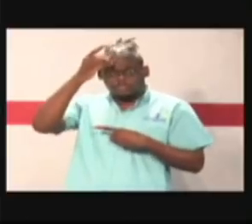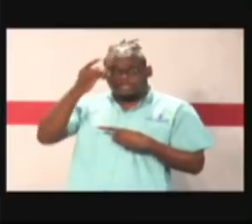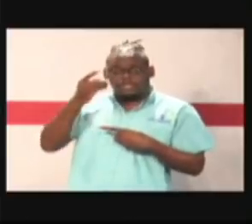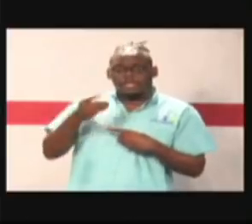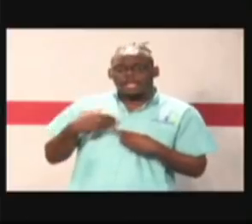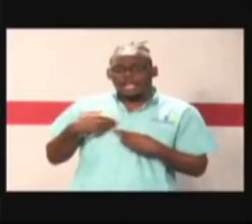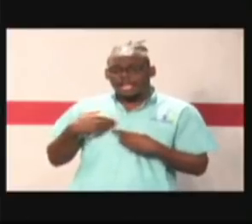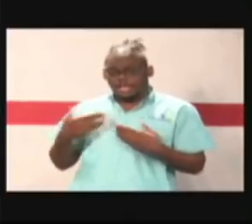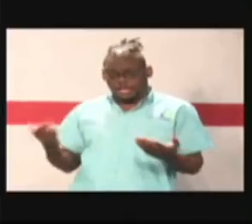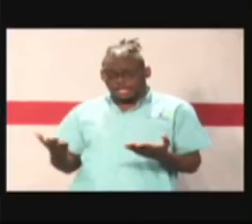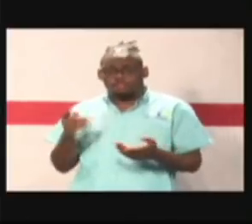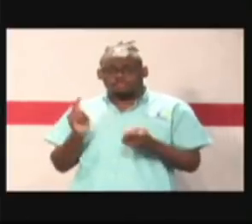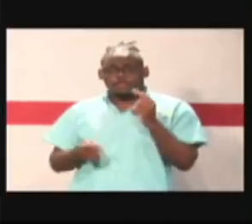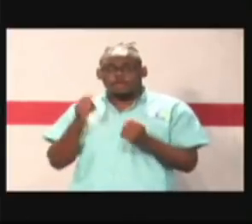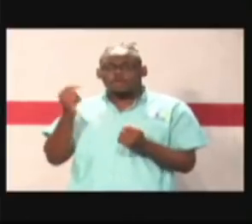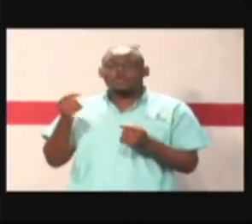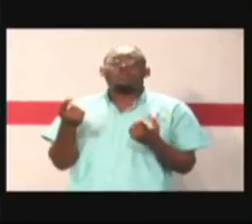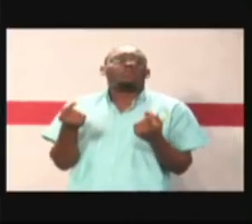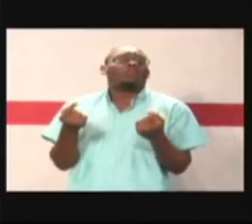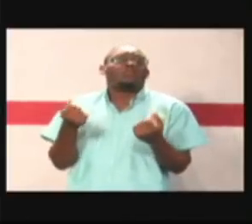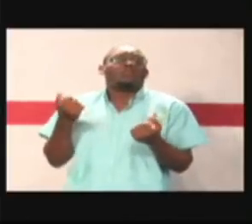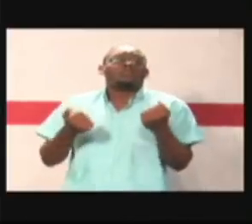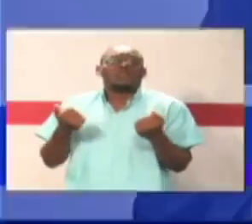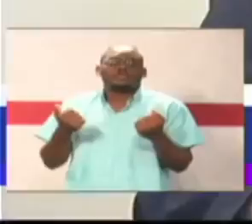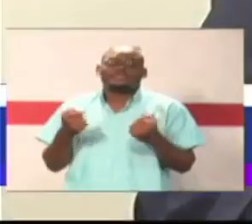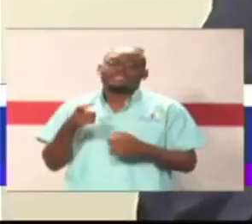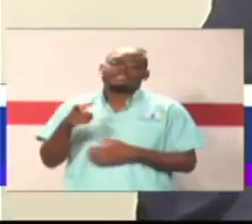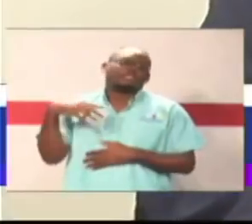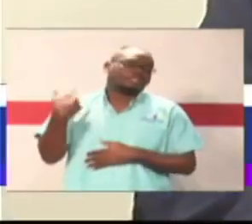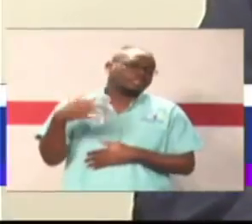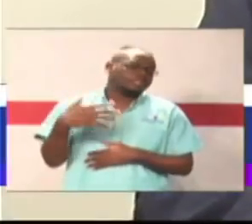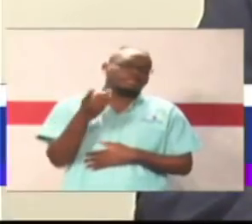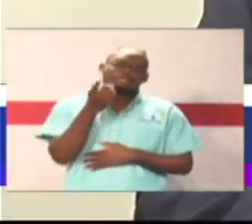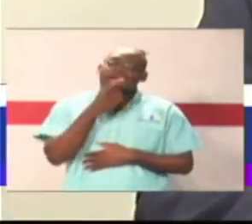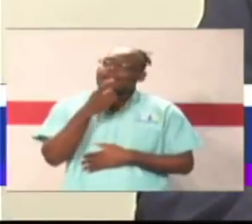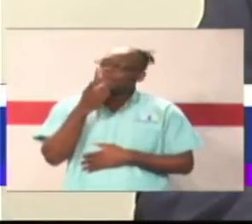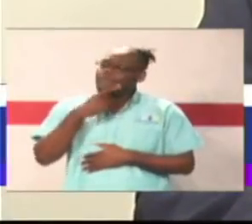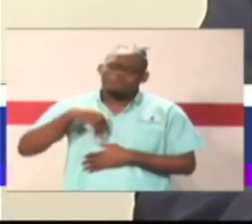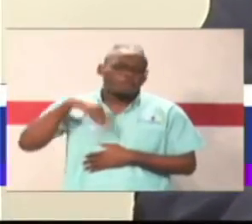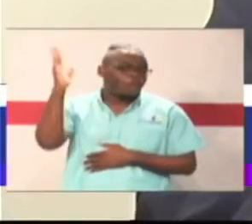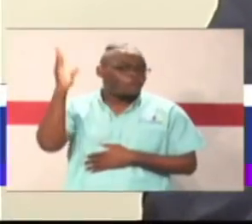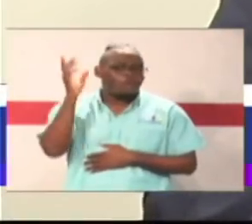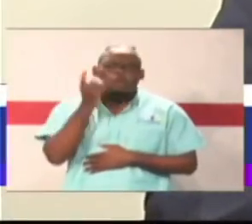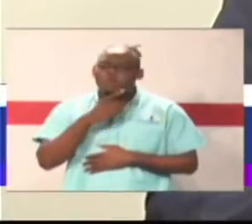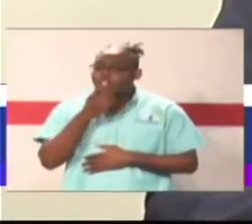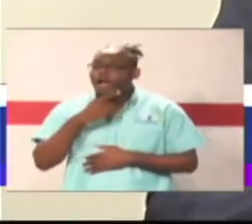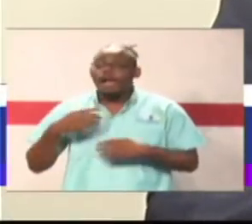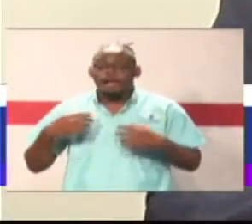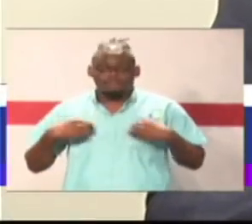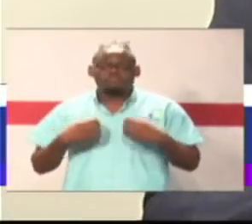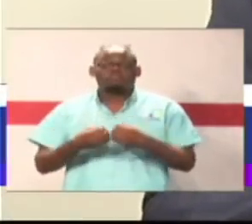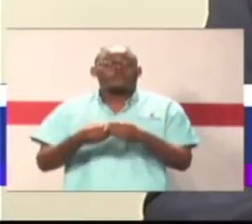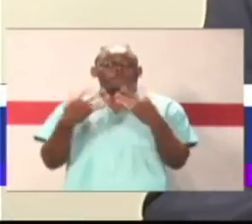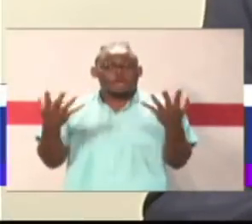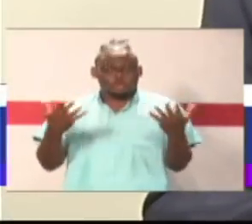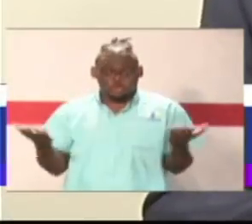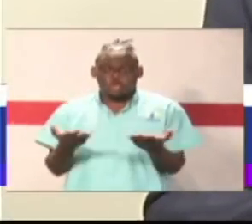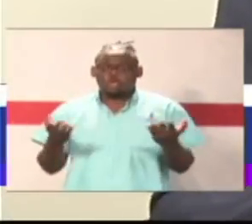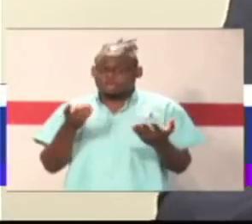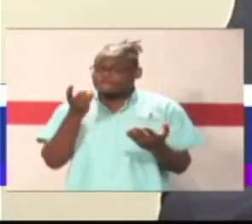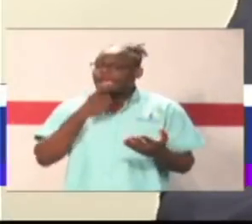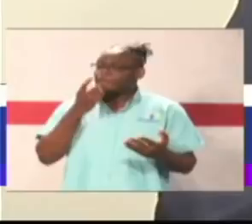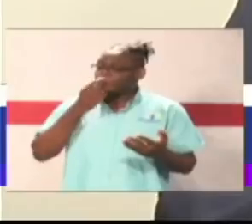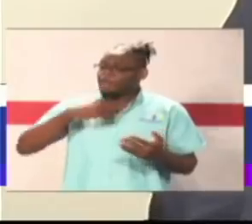The estimate for the number of diabetics in Trinidad, as all the experts will tell you, from Ms.